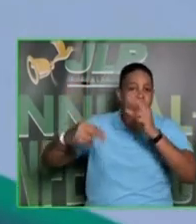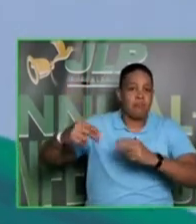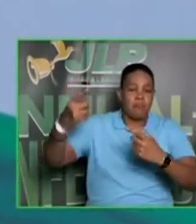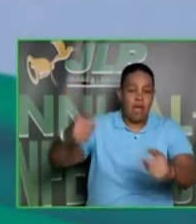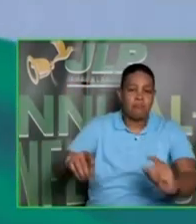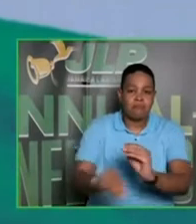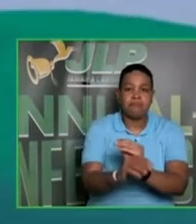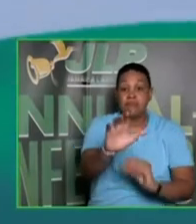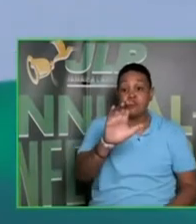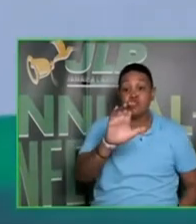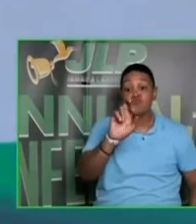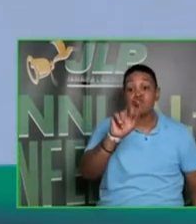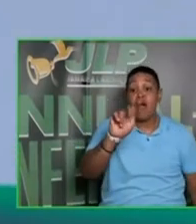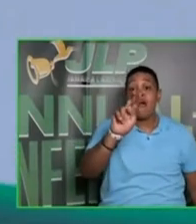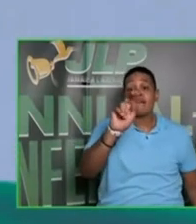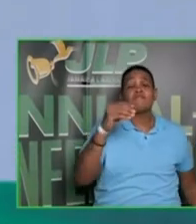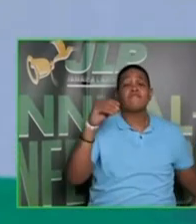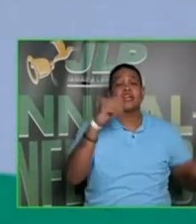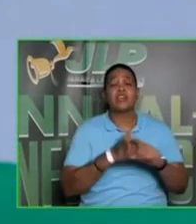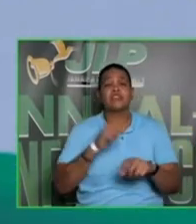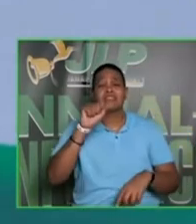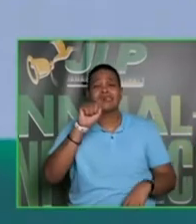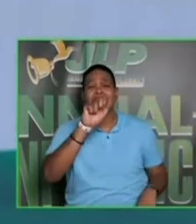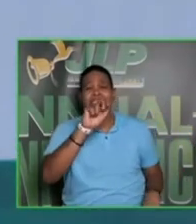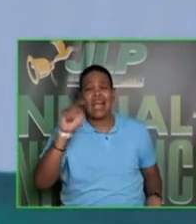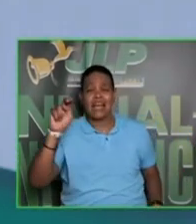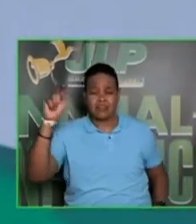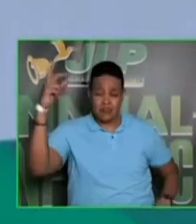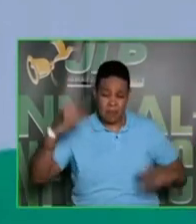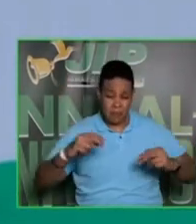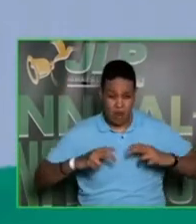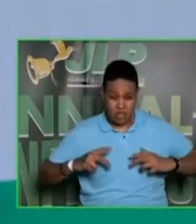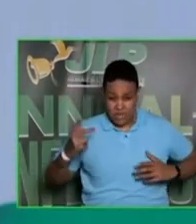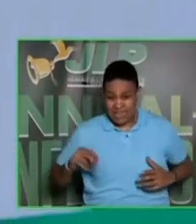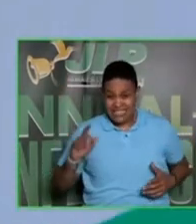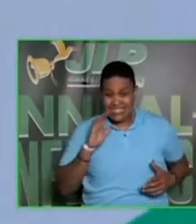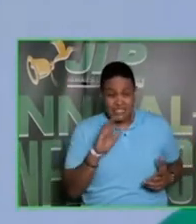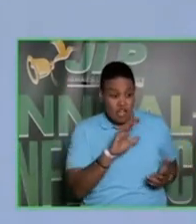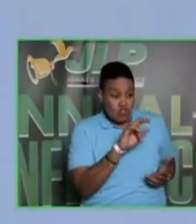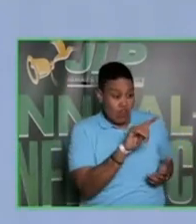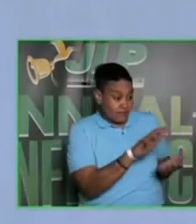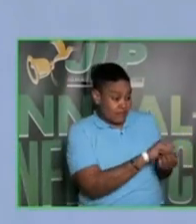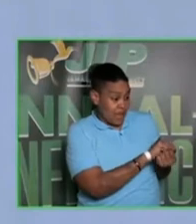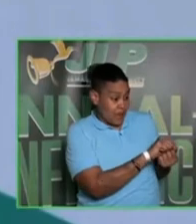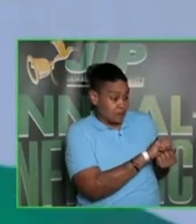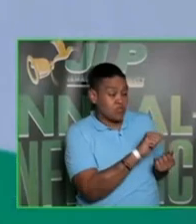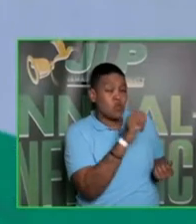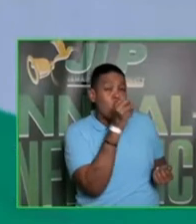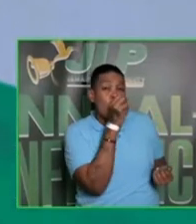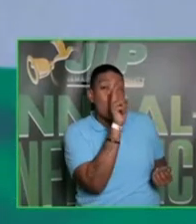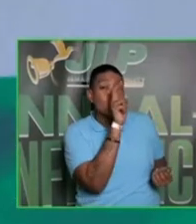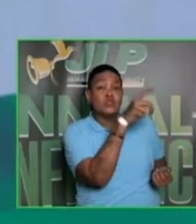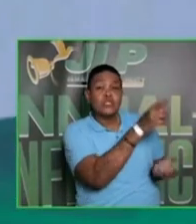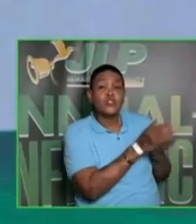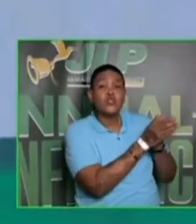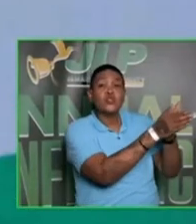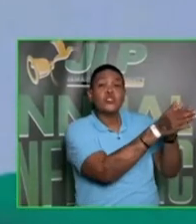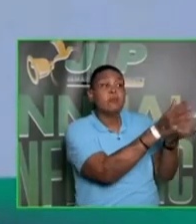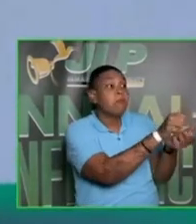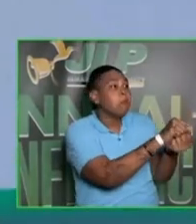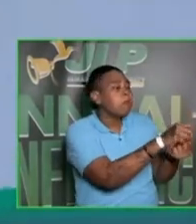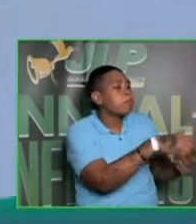been hit the hardest because of the damage to the Ocherius cruise ship pier. As